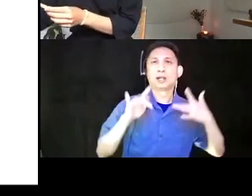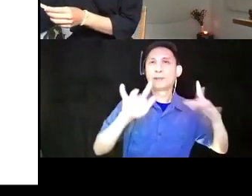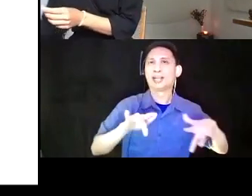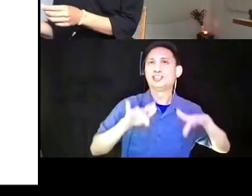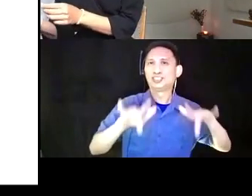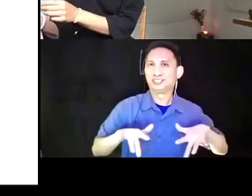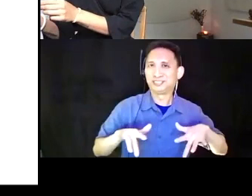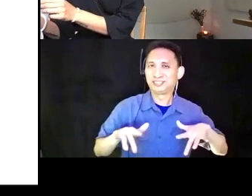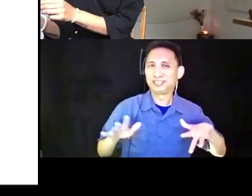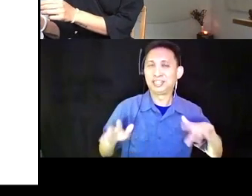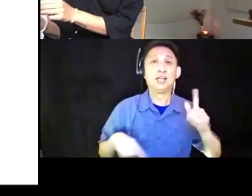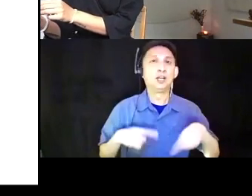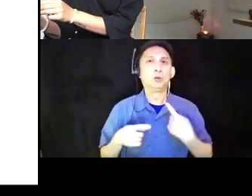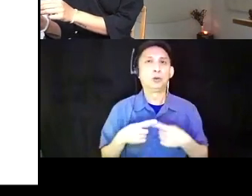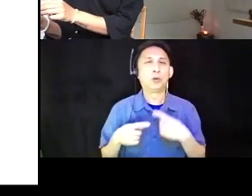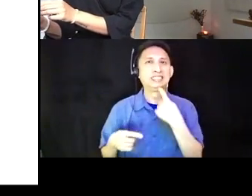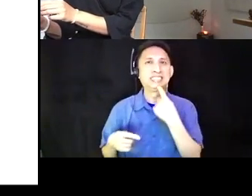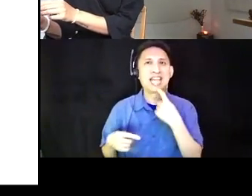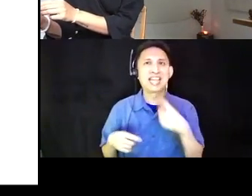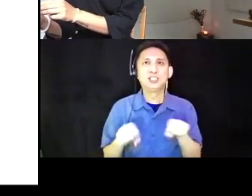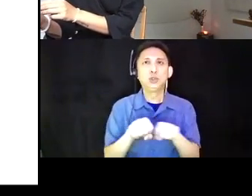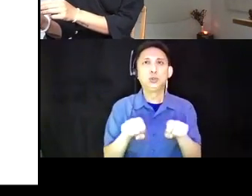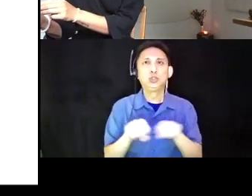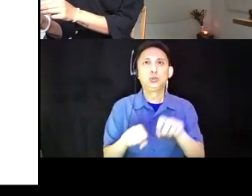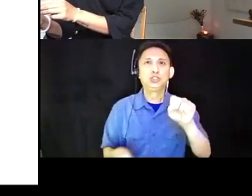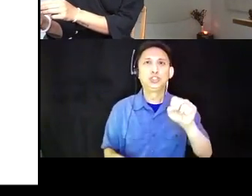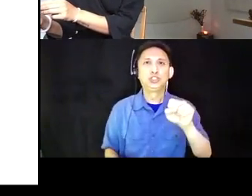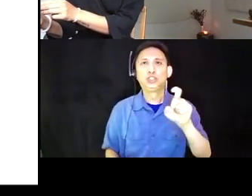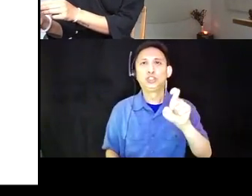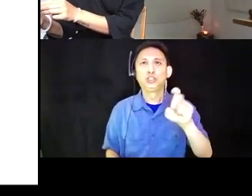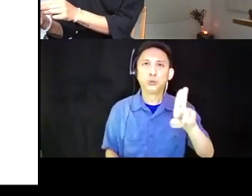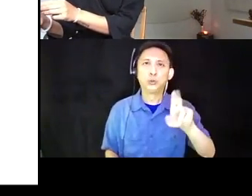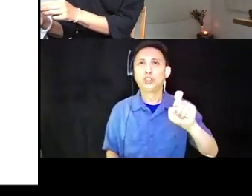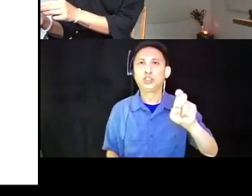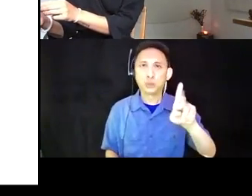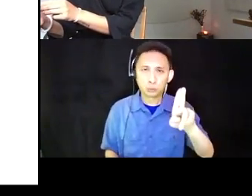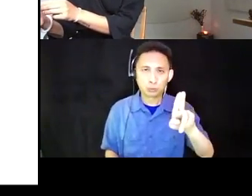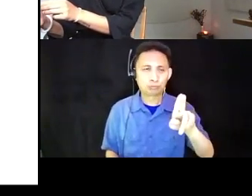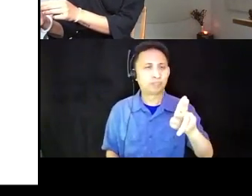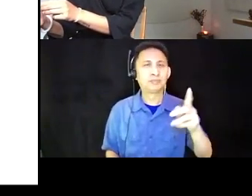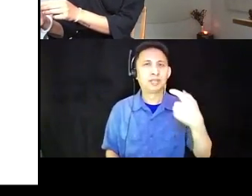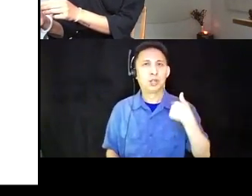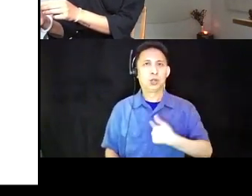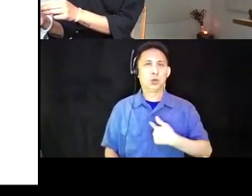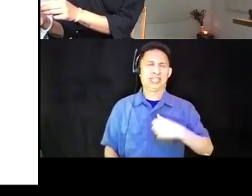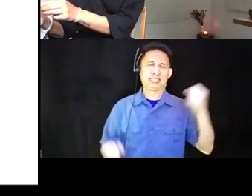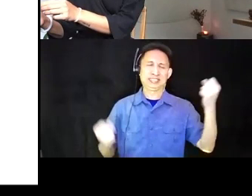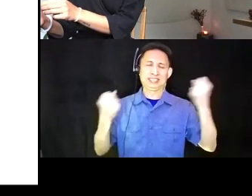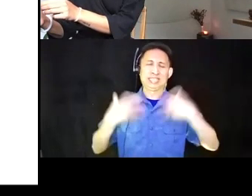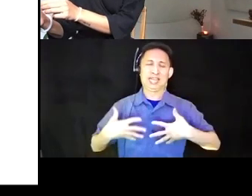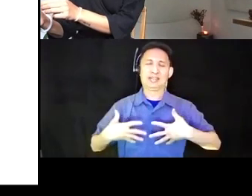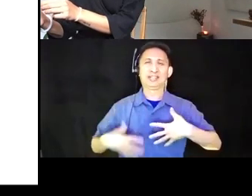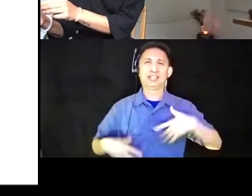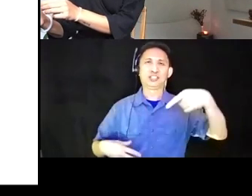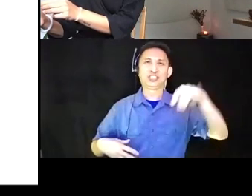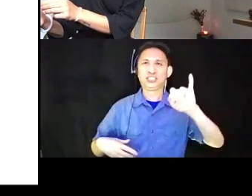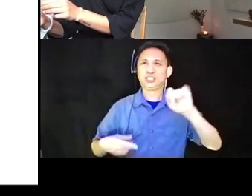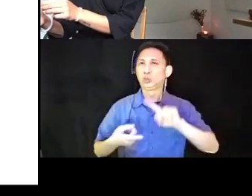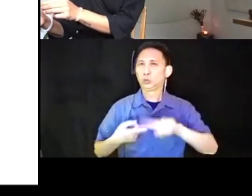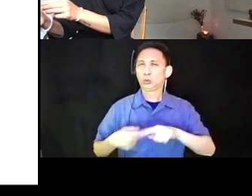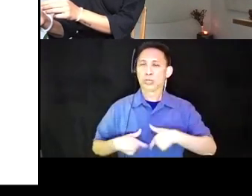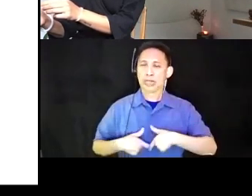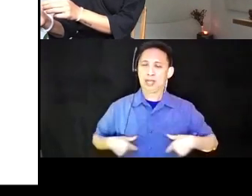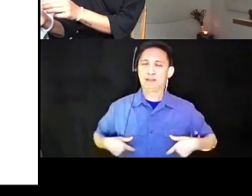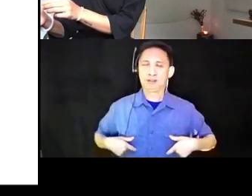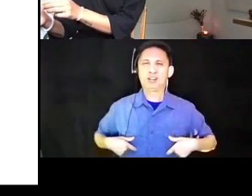this sound, we want to send qi to the liver, allow it to disperse, to detoxify that anger and let it turn